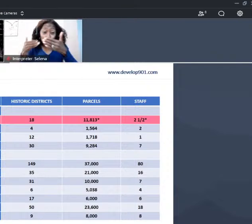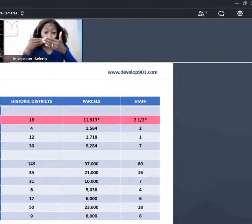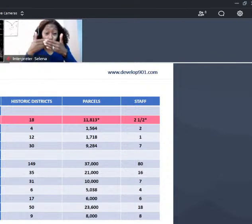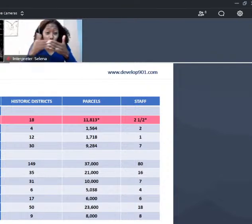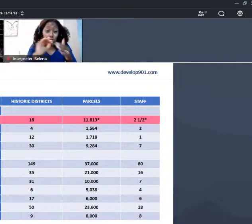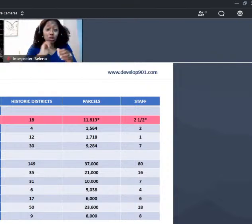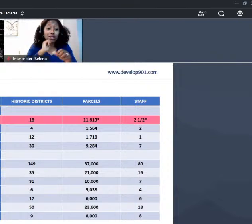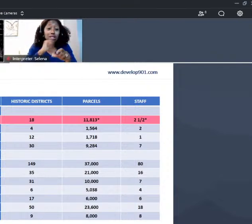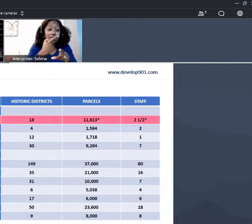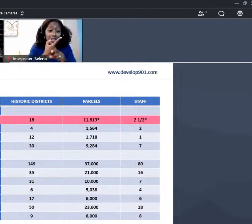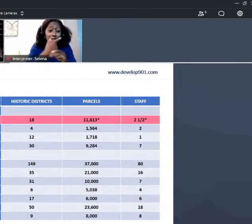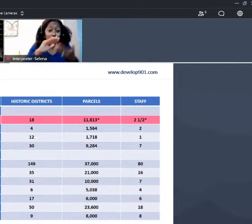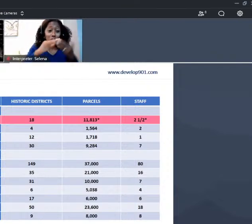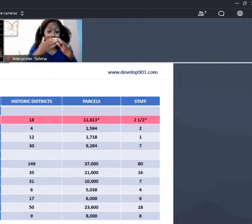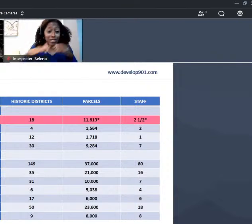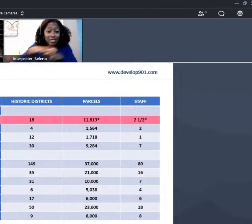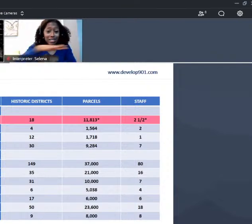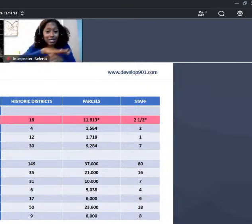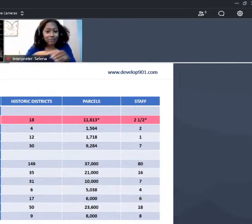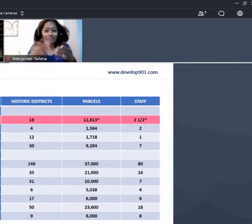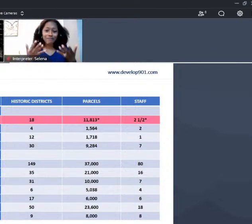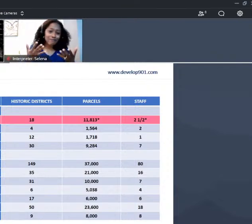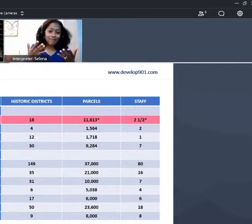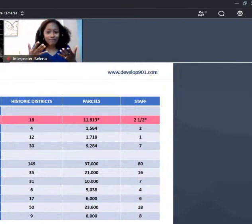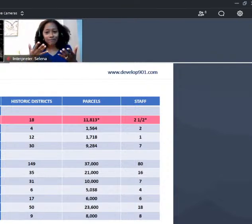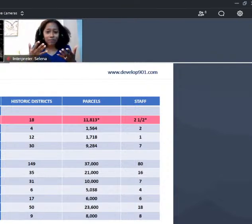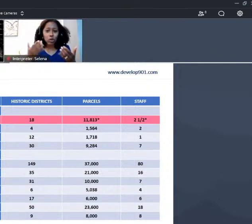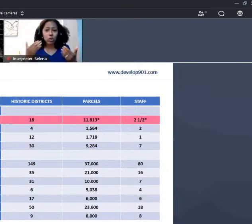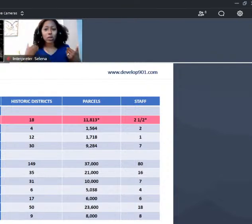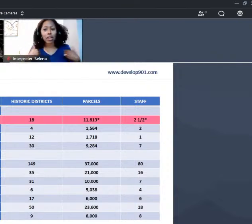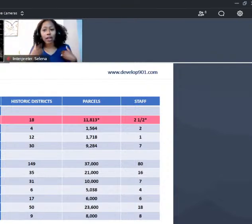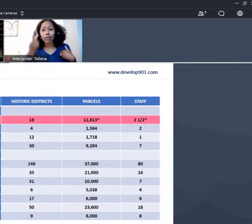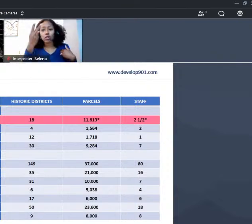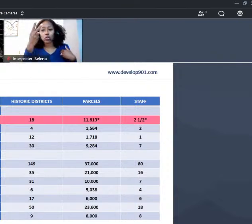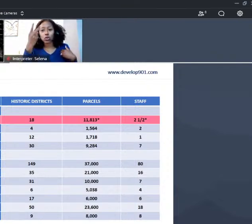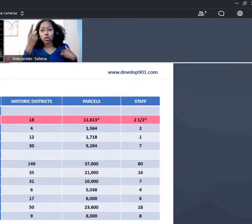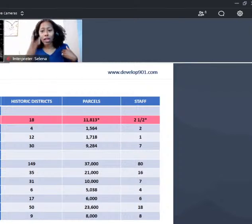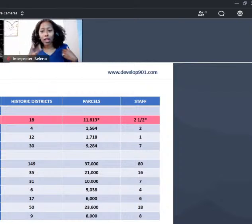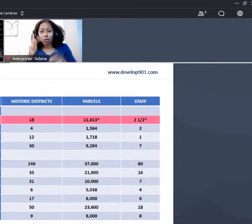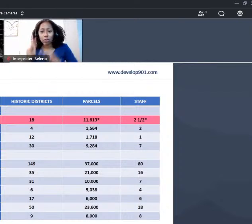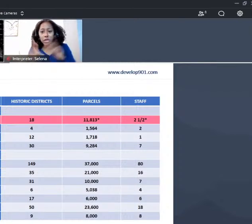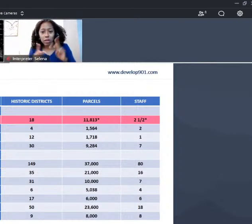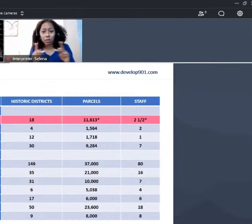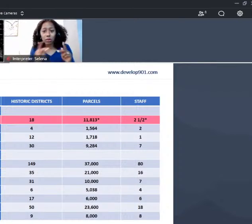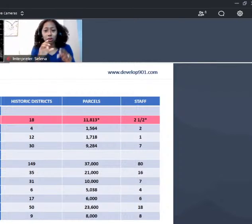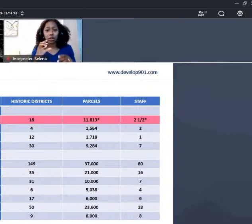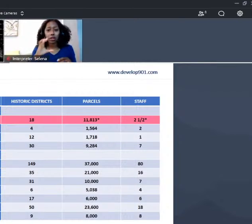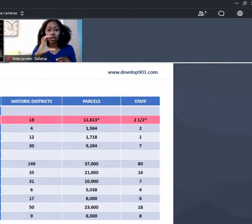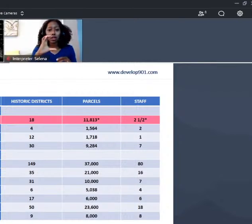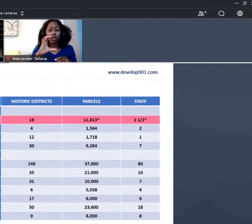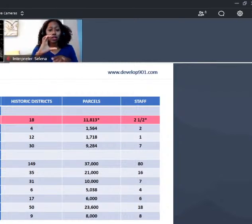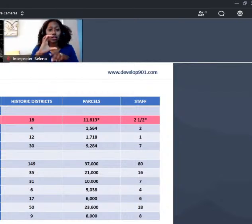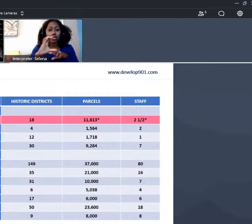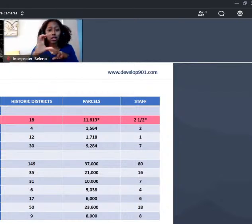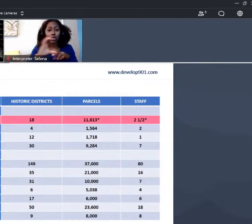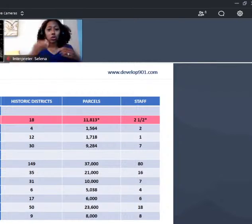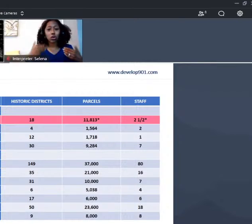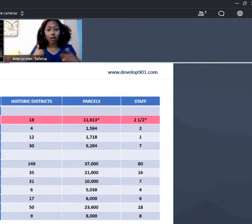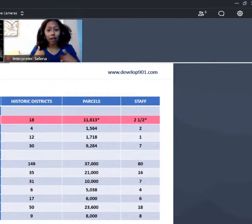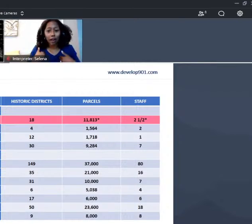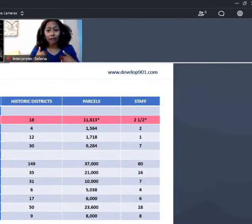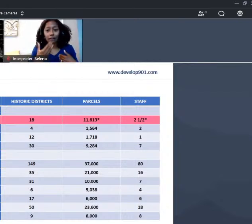11,000 parcels with 2.5 people, or we will have 2.5 people. Chattanooga, 1,500 with 2 staff members.